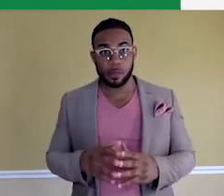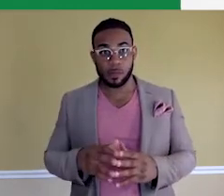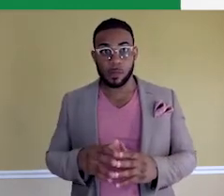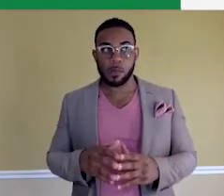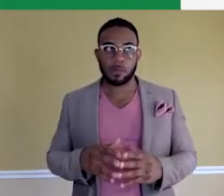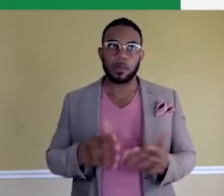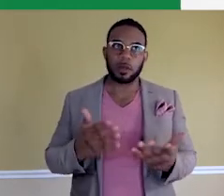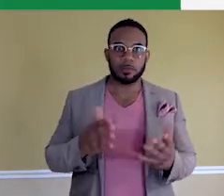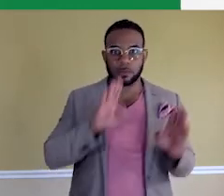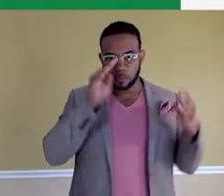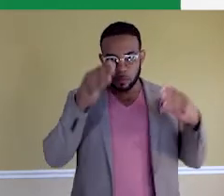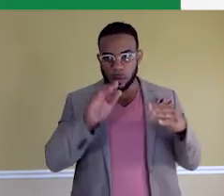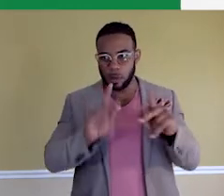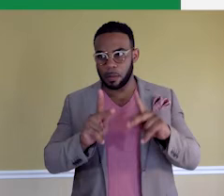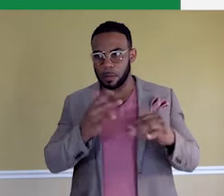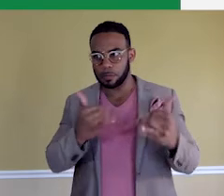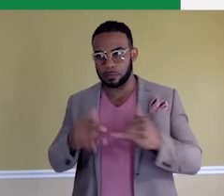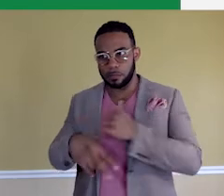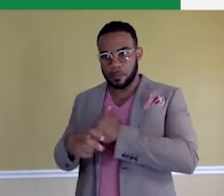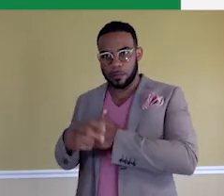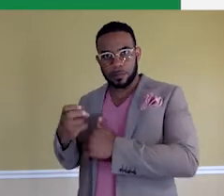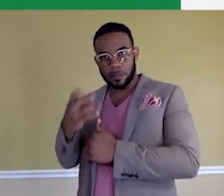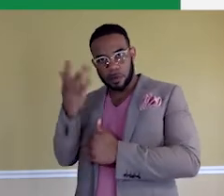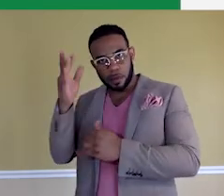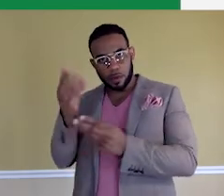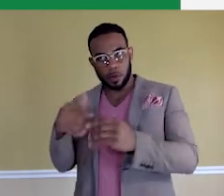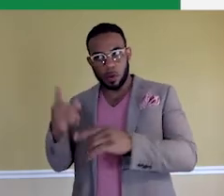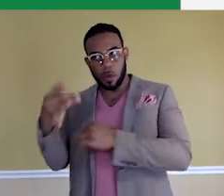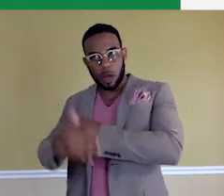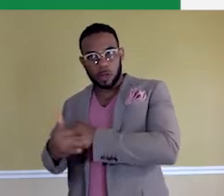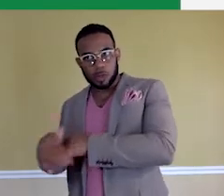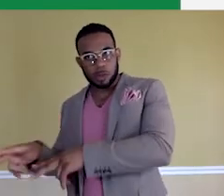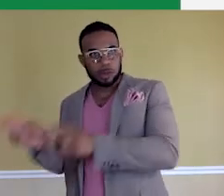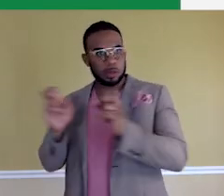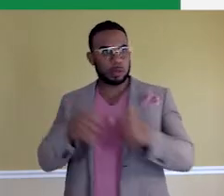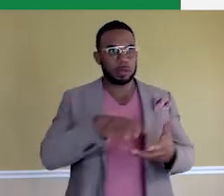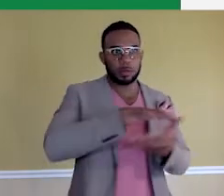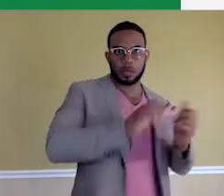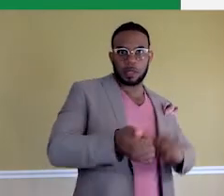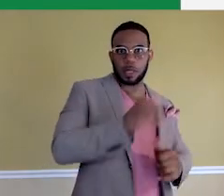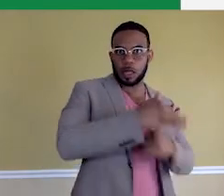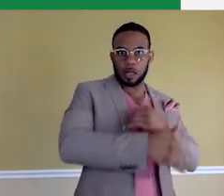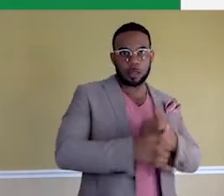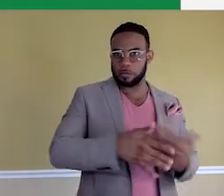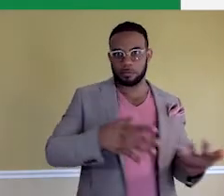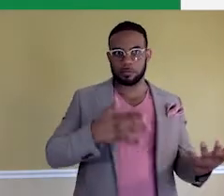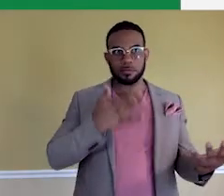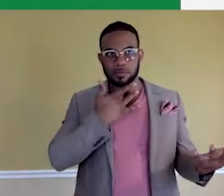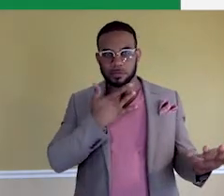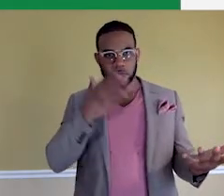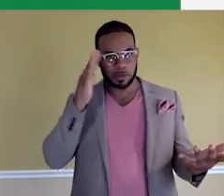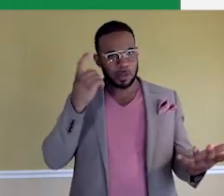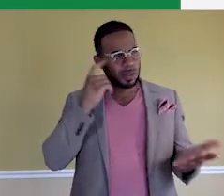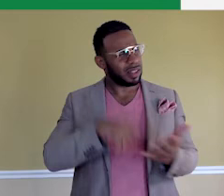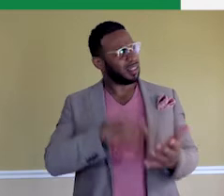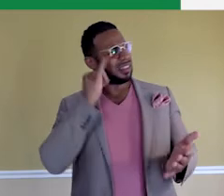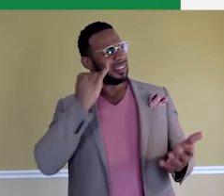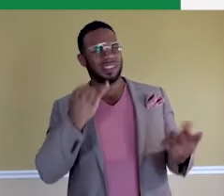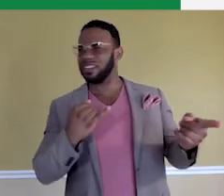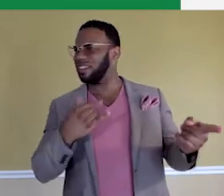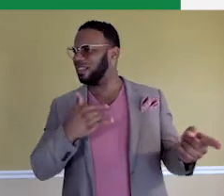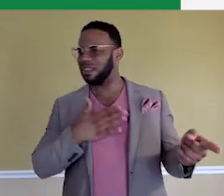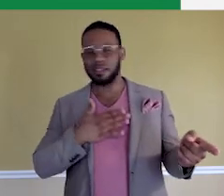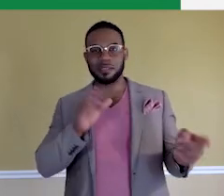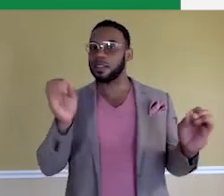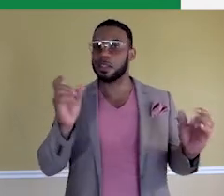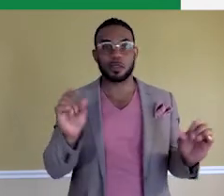there are situations where people steal intellectual property in one country and implement it in another country. You know this is your idea, you know this is your product, but there's